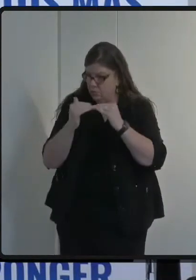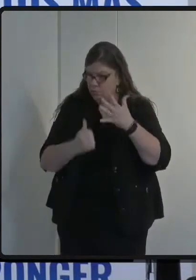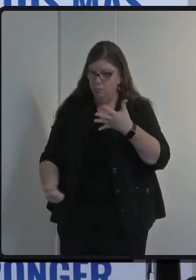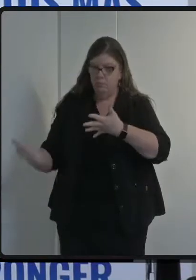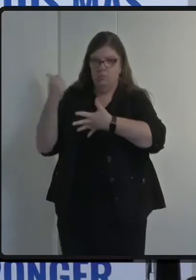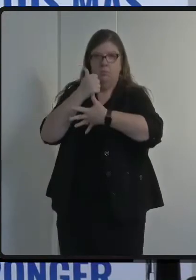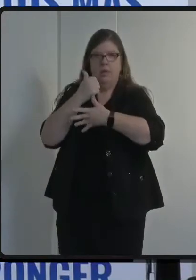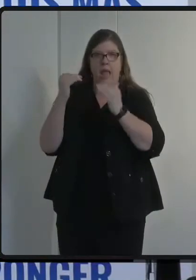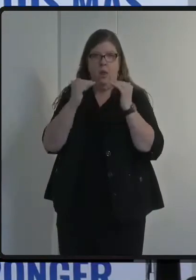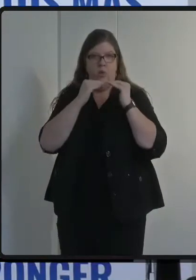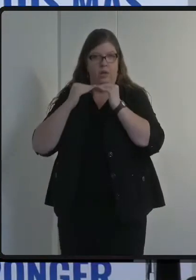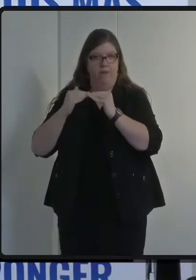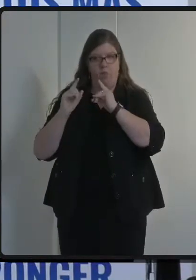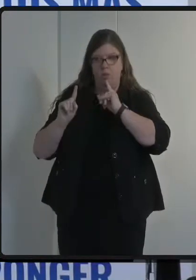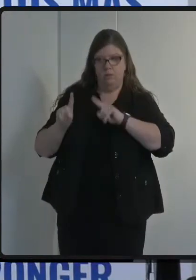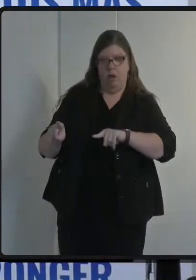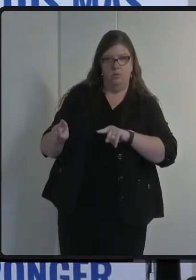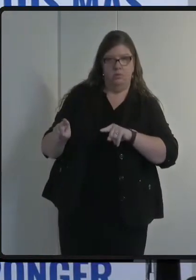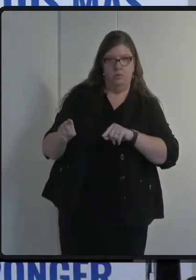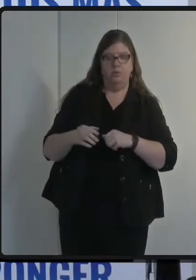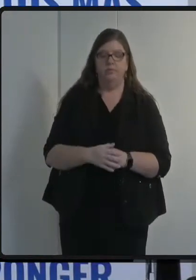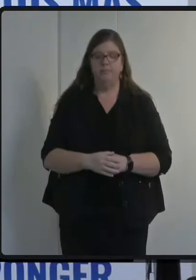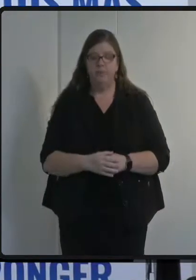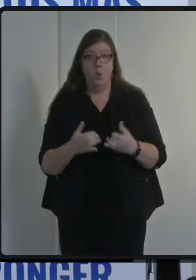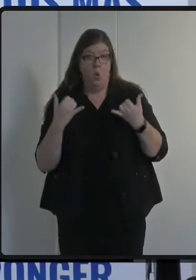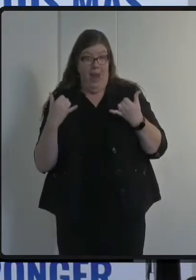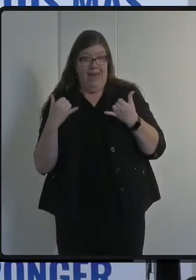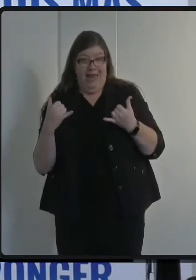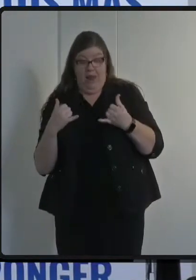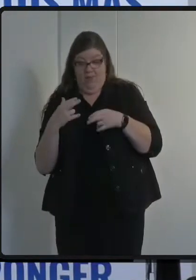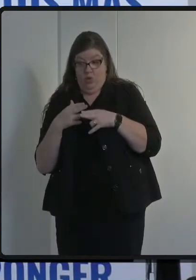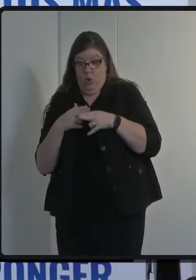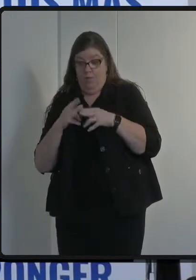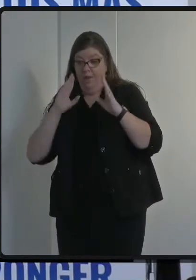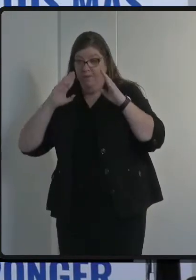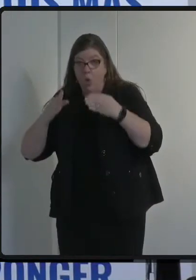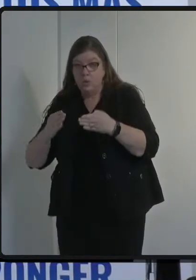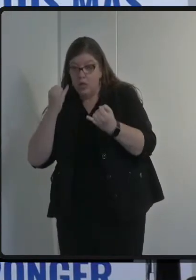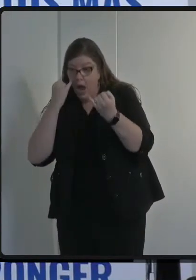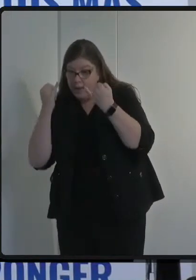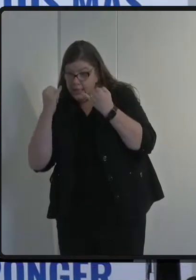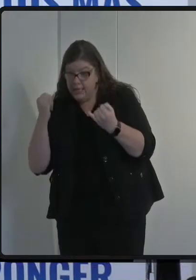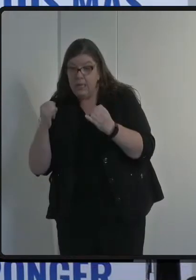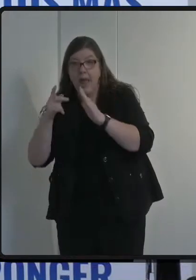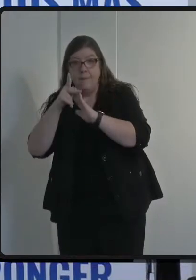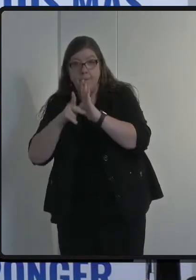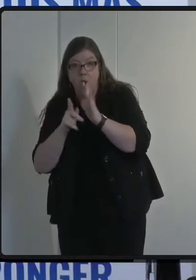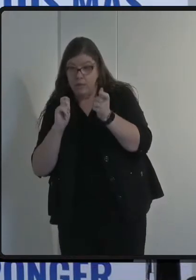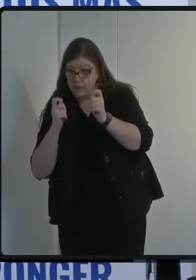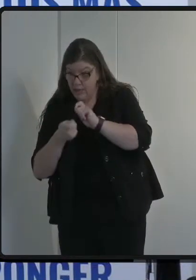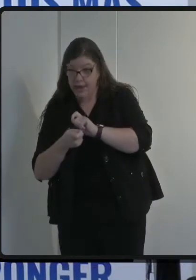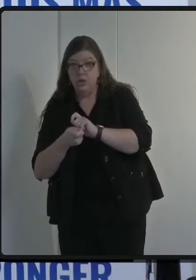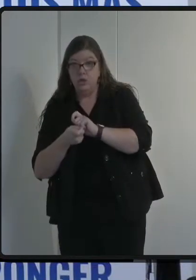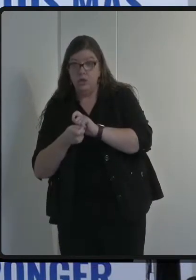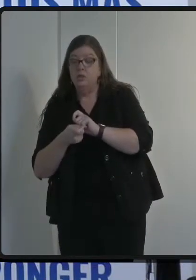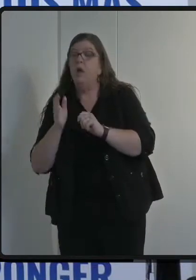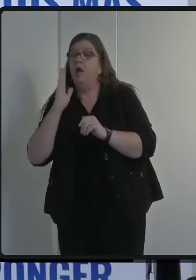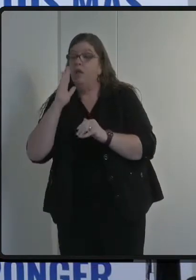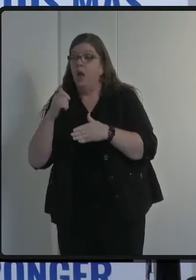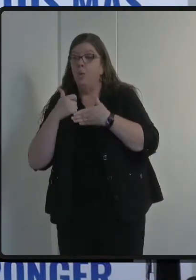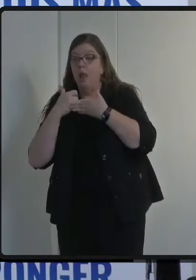and recovery. In the short term, it means focusing on strategies and policy changes that address